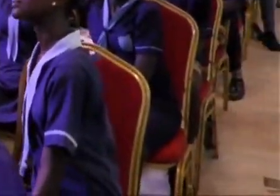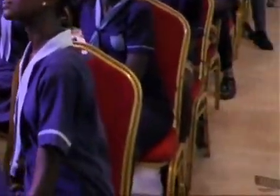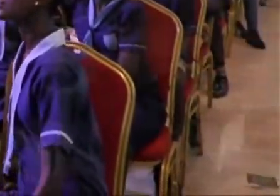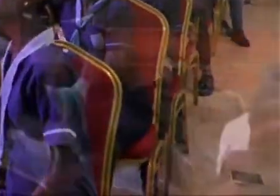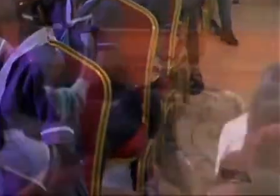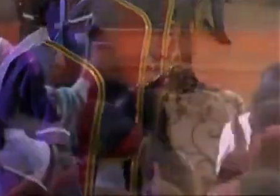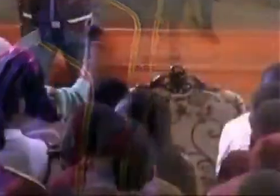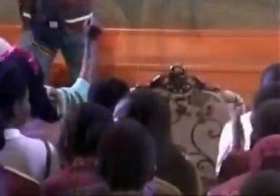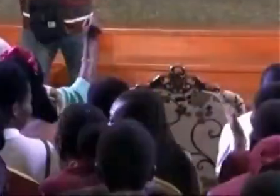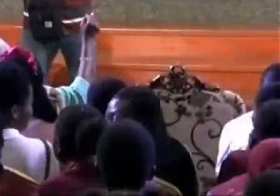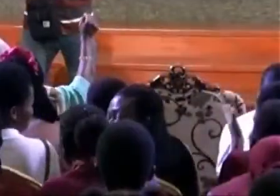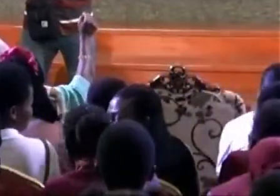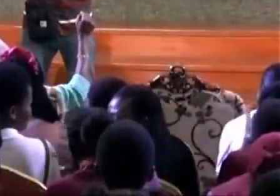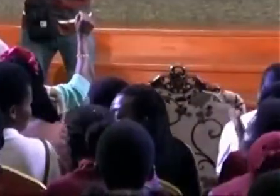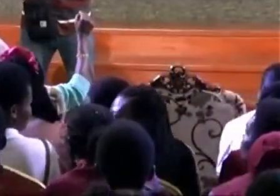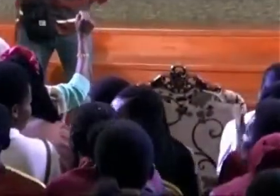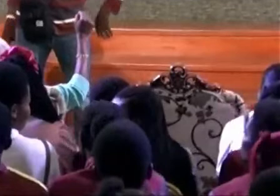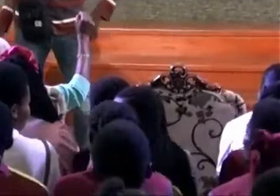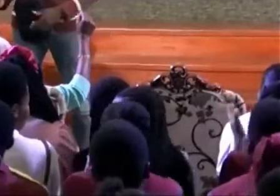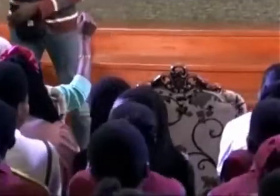Olivia Na Obodai.